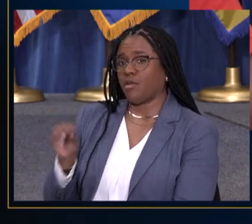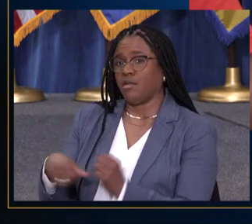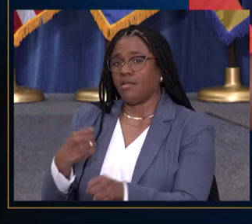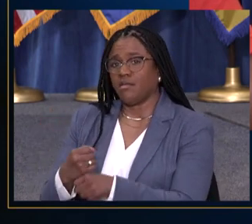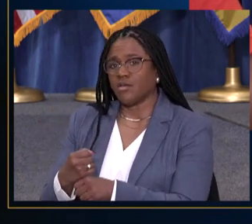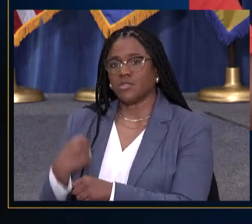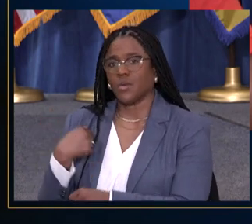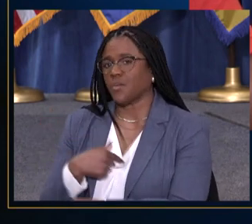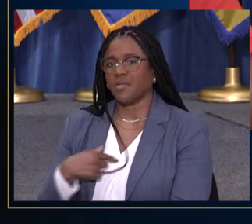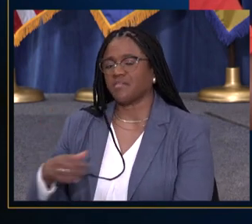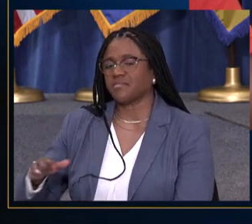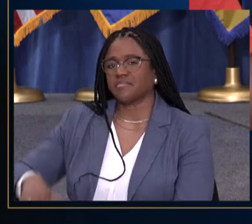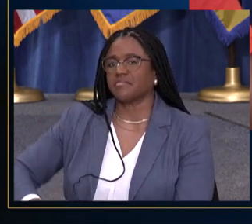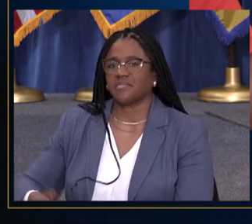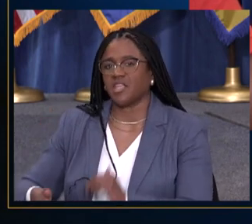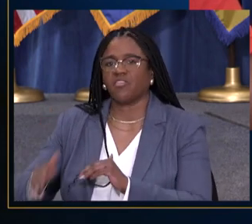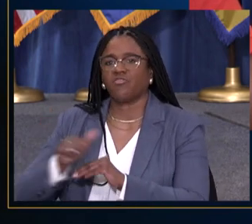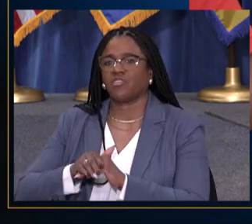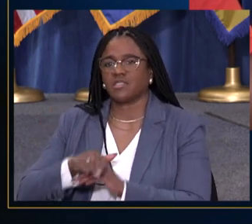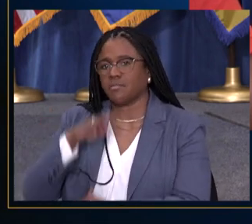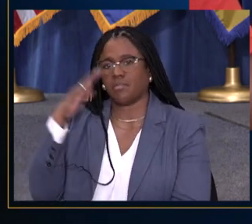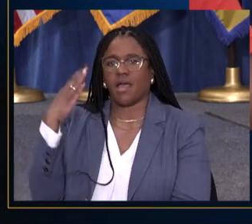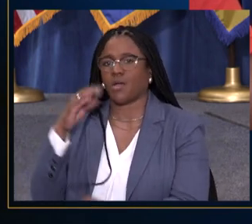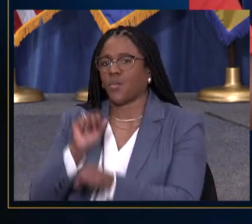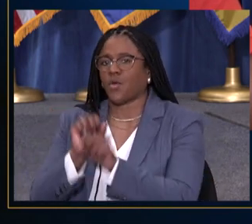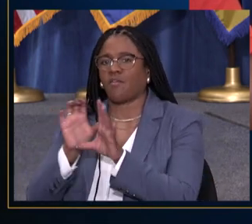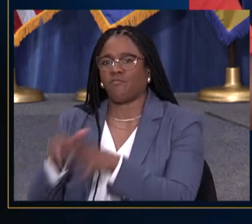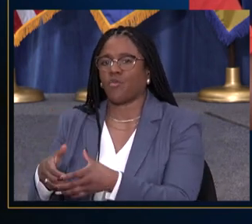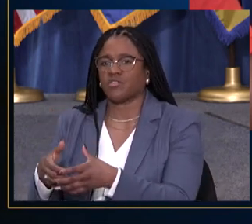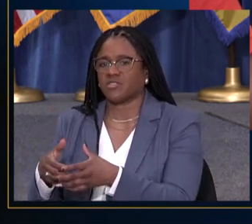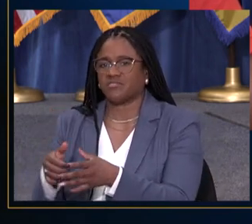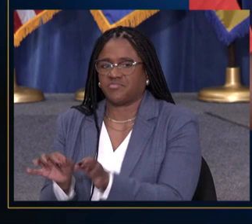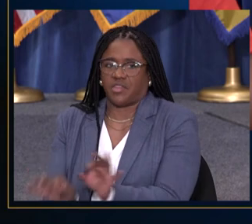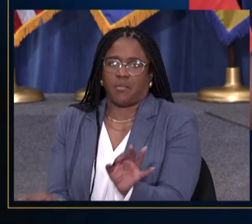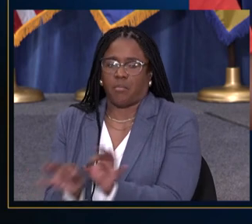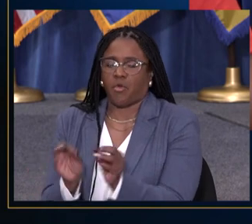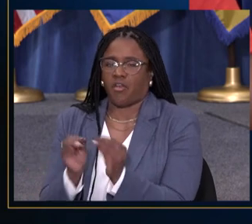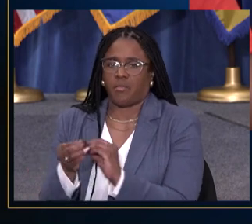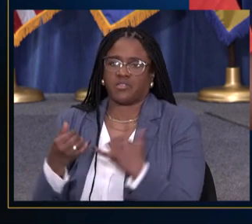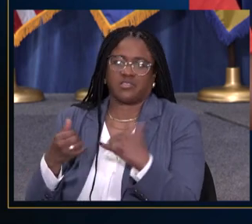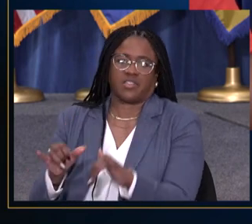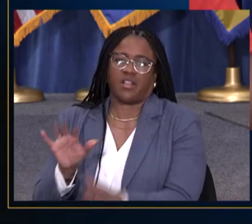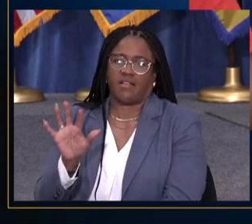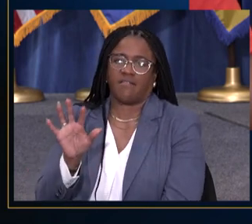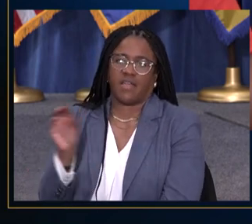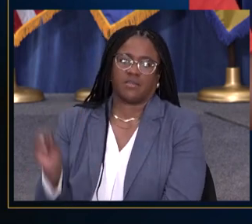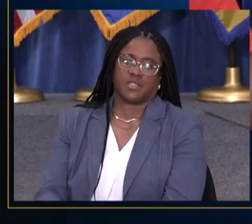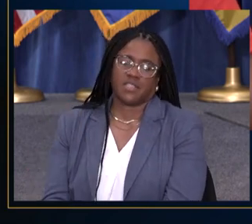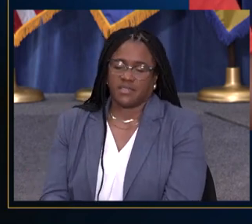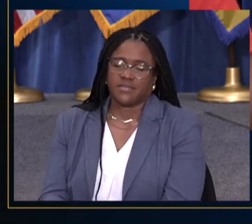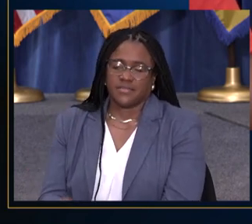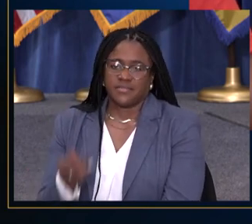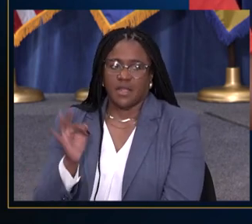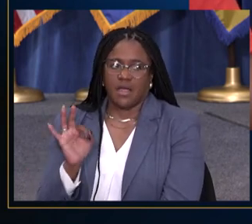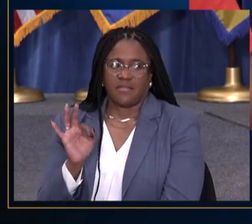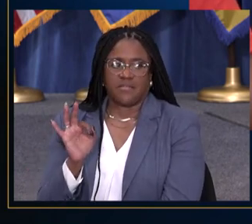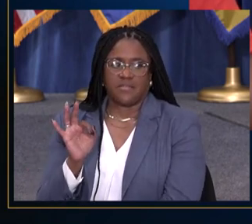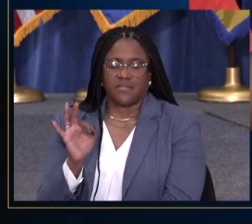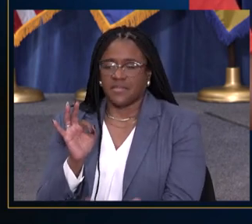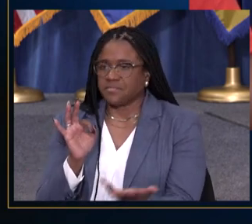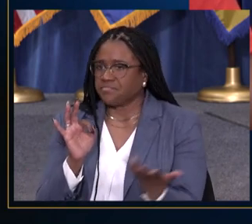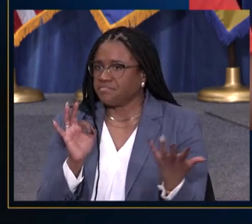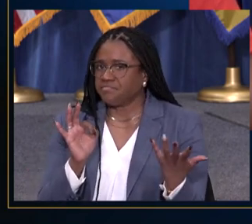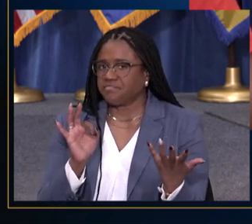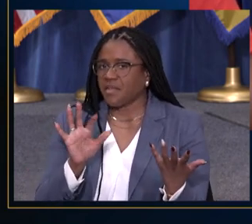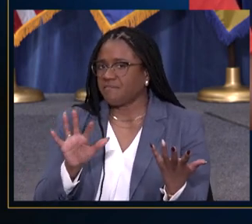have not increased the Black workforce with any significance. We're still 5% of,